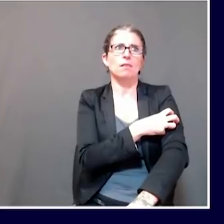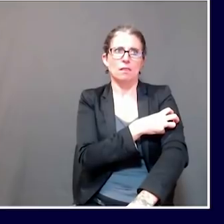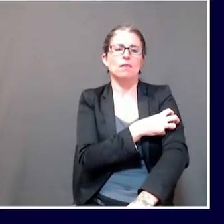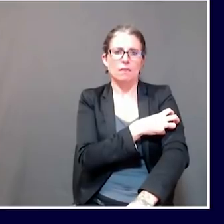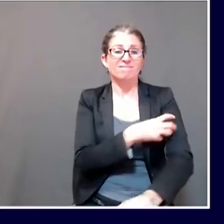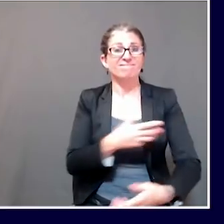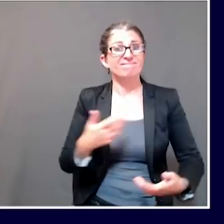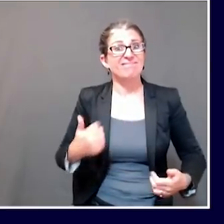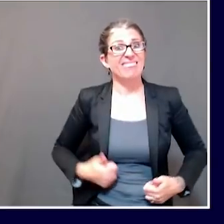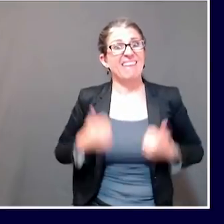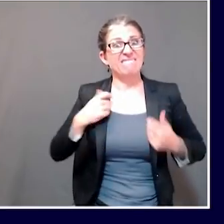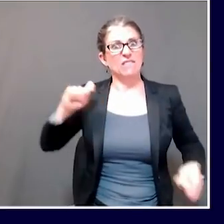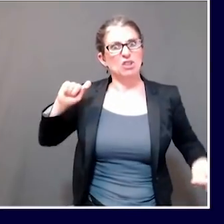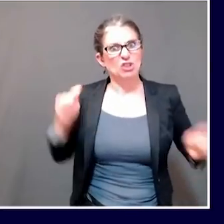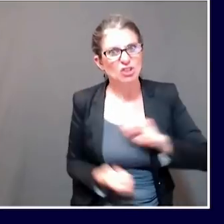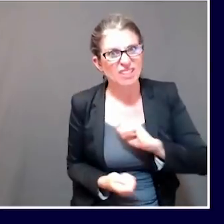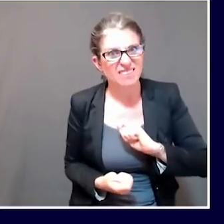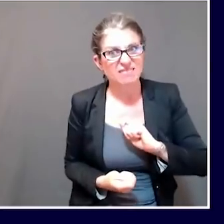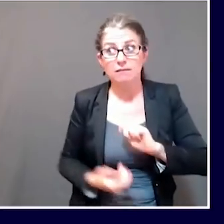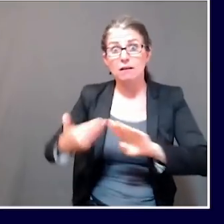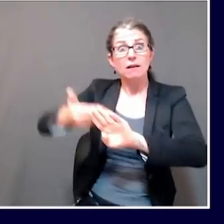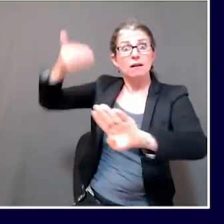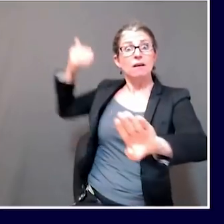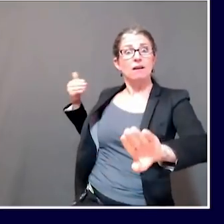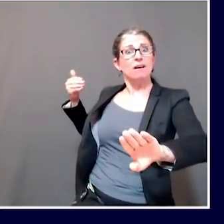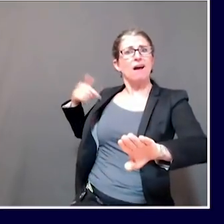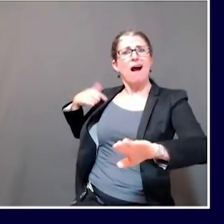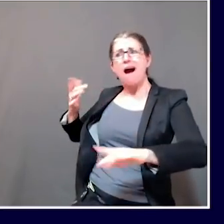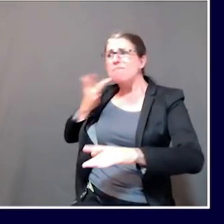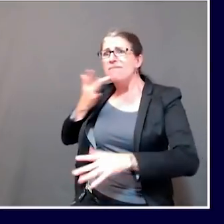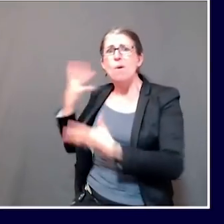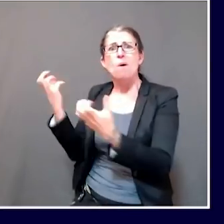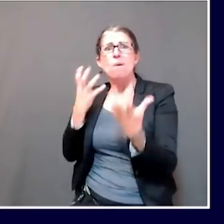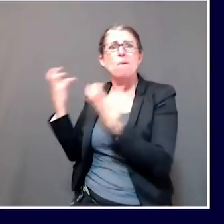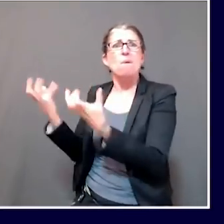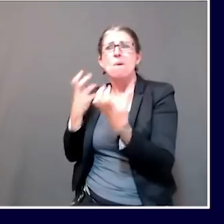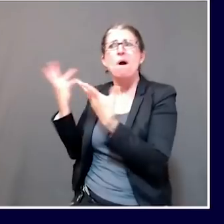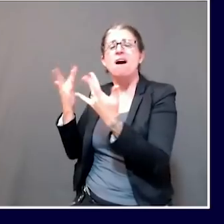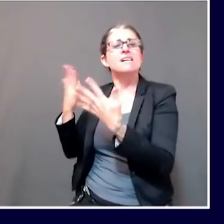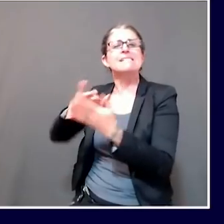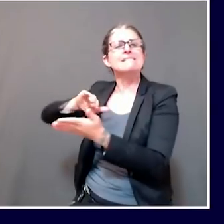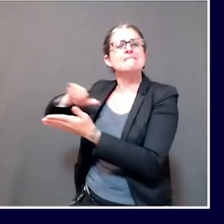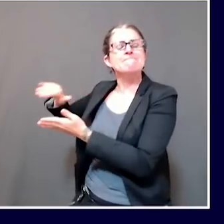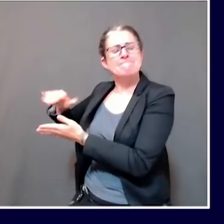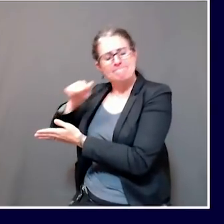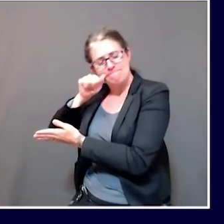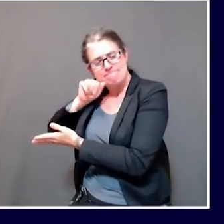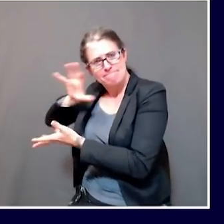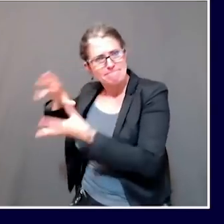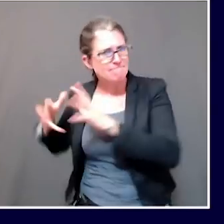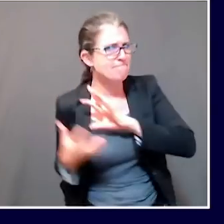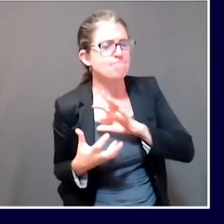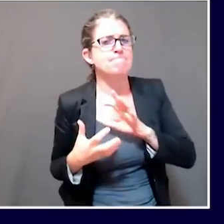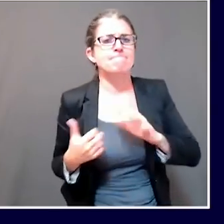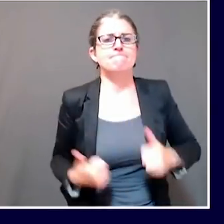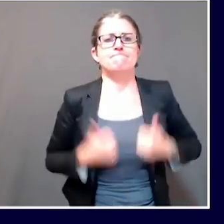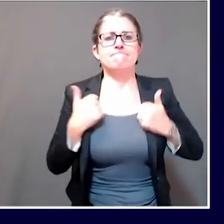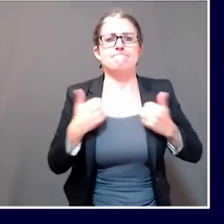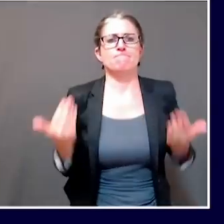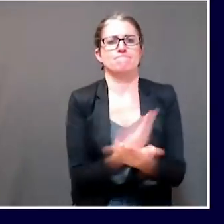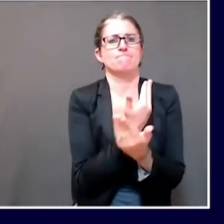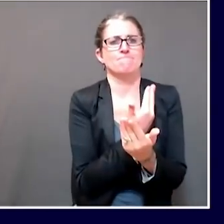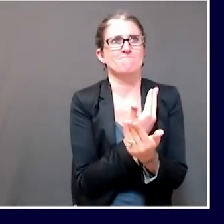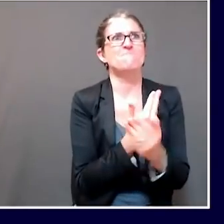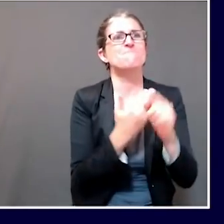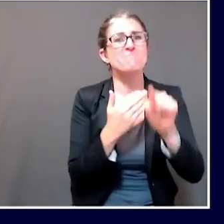in the way that we live our lives. It's one thing to avoid a social gathering when it's the dead of winter,